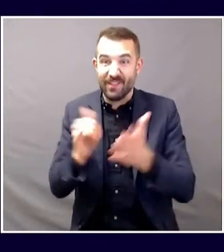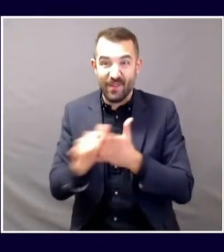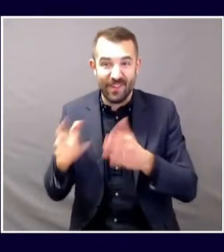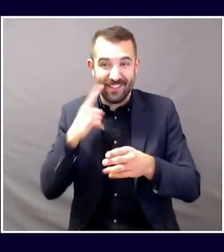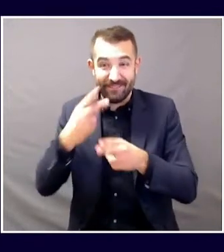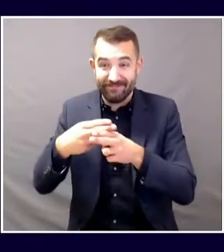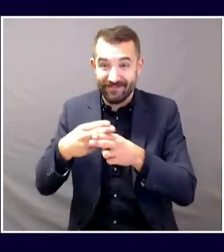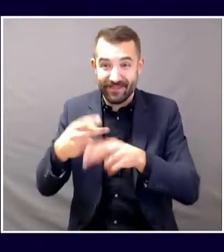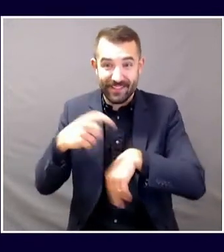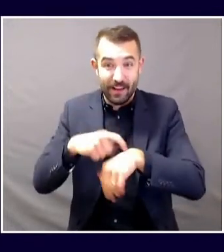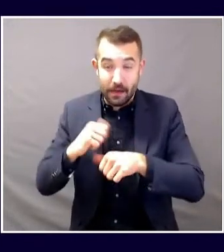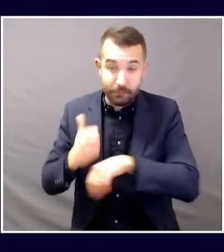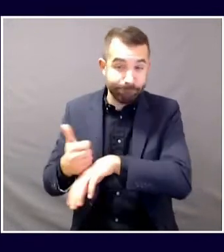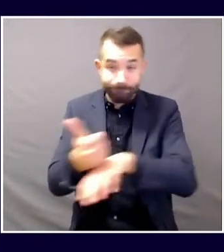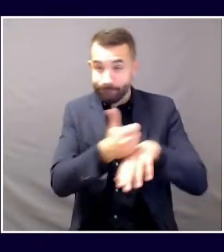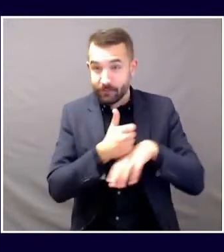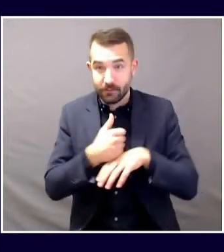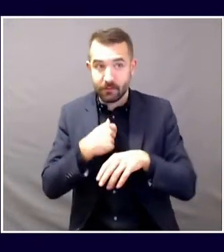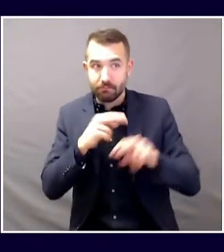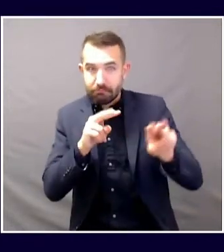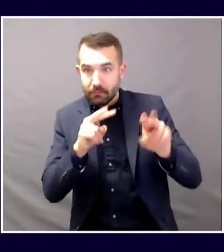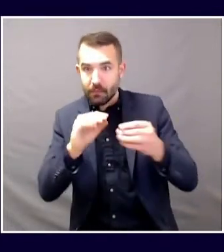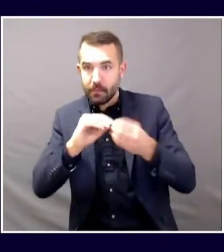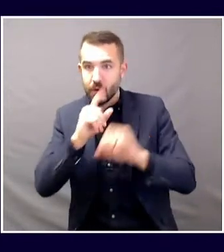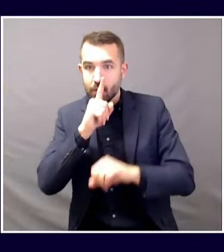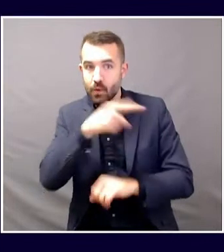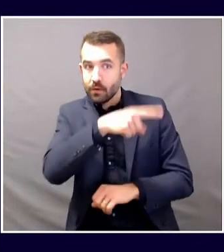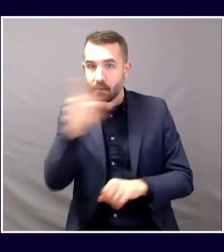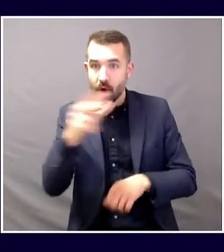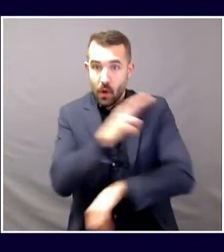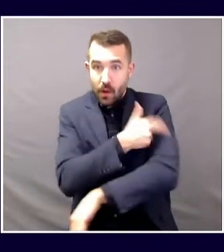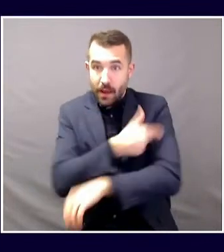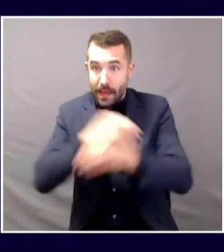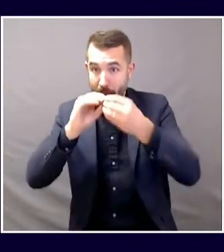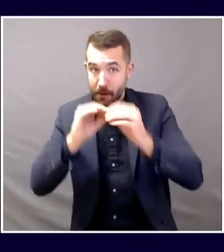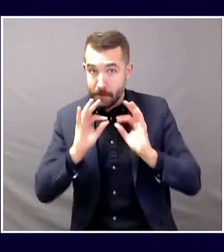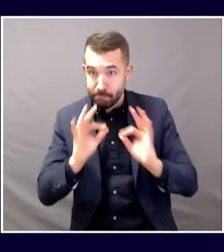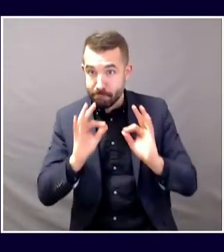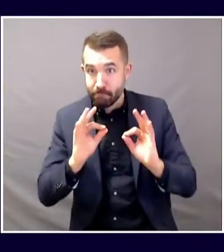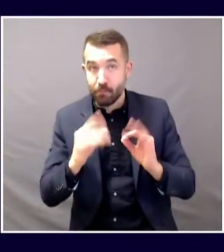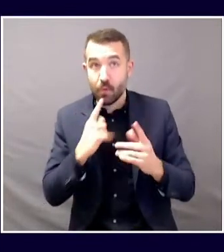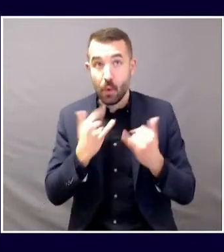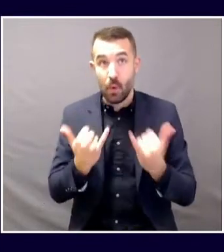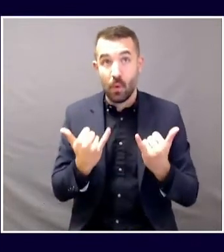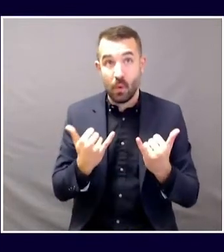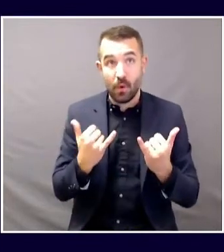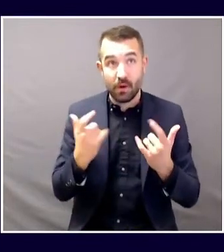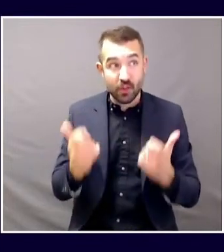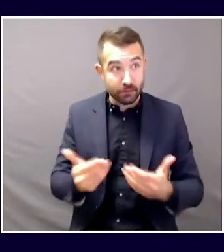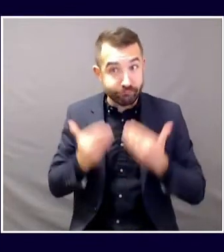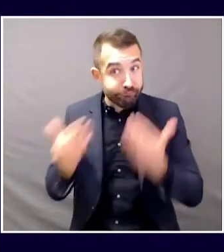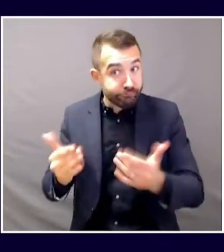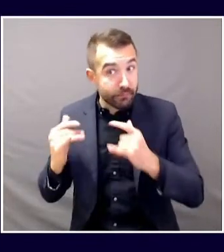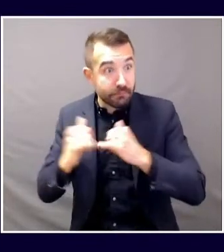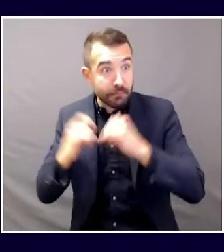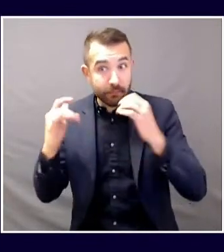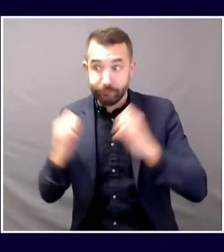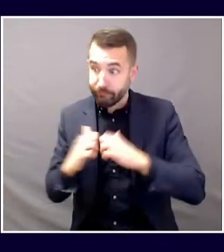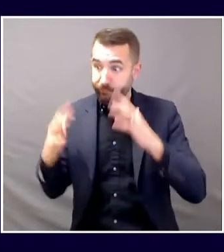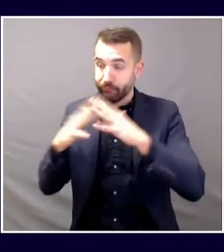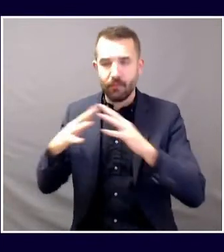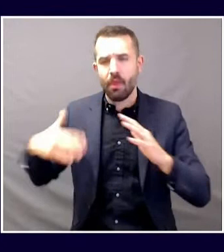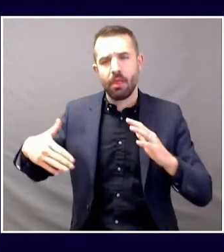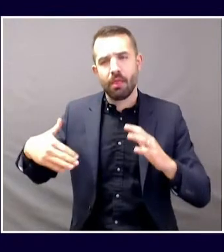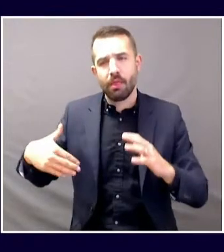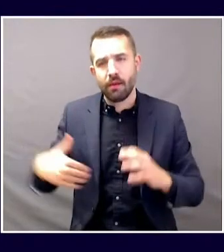hospitalization numbers. We are not today at the point where we've had to okay or green light standing up these so-called alternative care